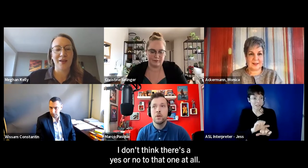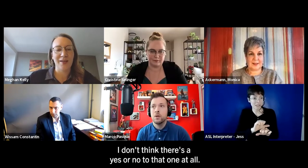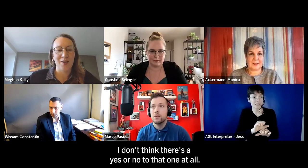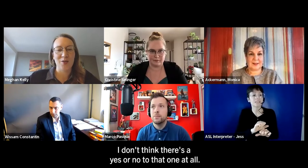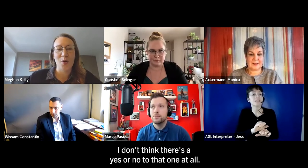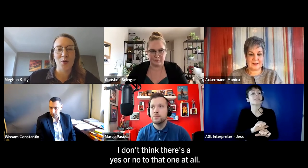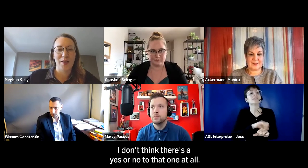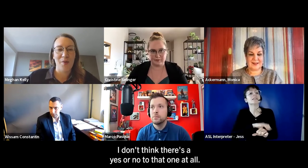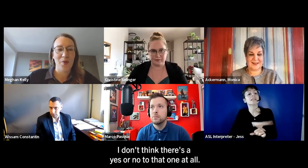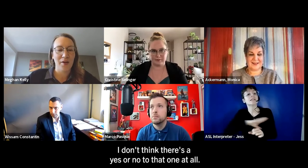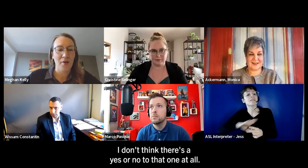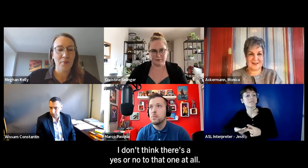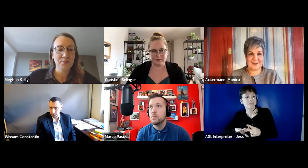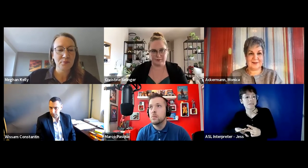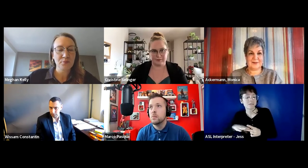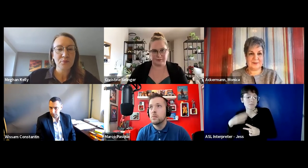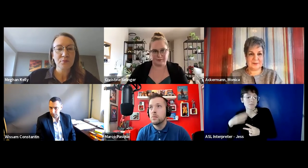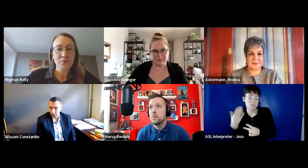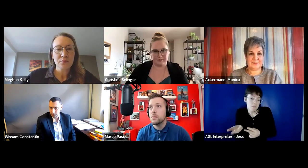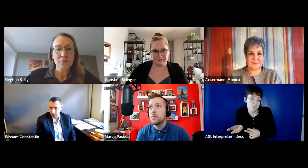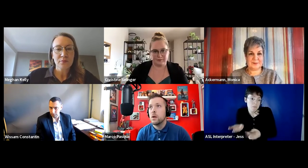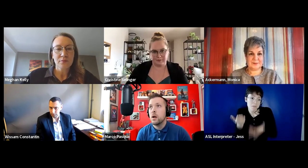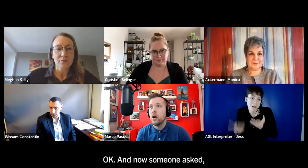don't think there's a yes or no to that one at all.